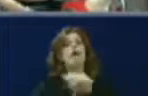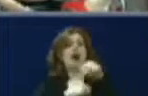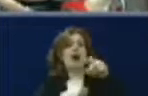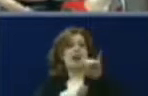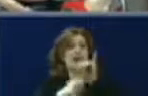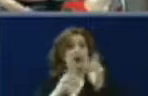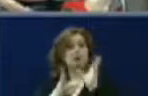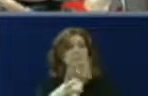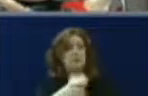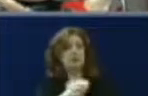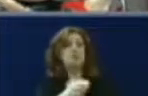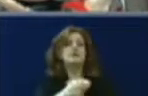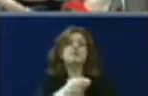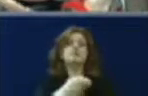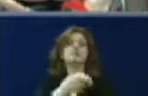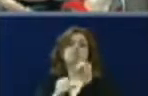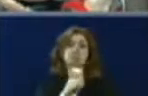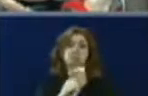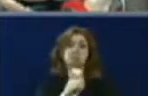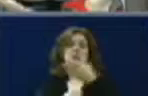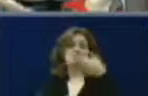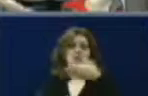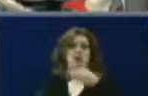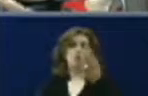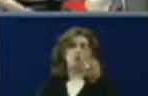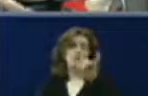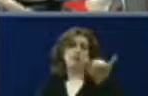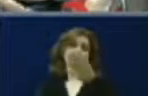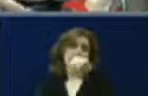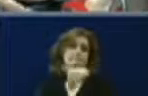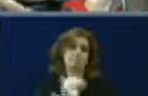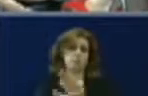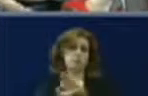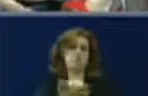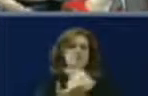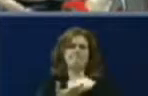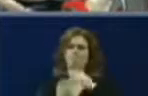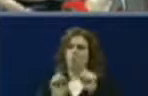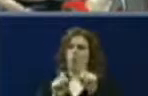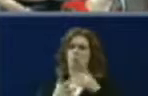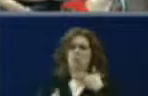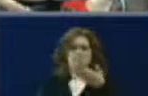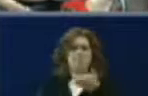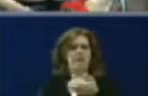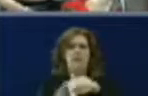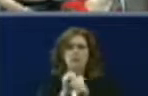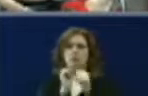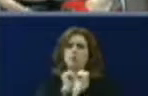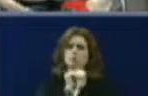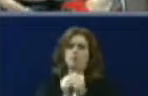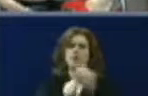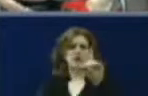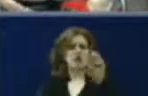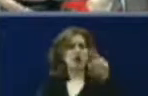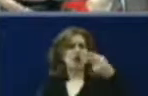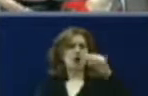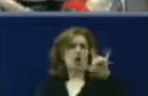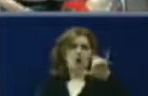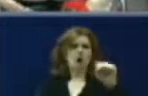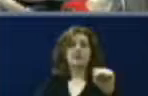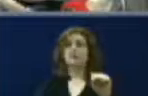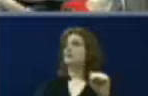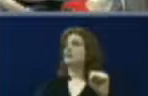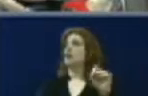Inclusion Institute was held at Ramsey Middle School. I had an opportunity to be there with Dr. Hargens. Youth Bill of